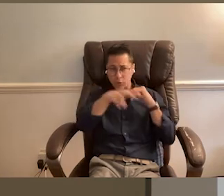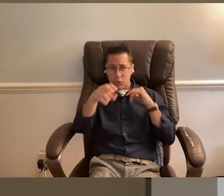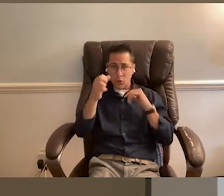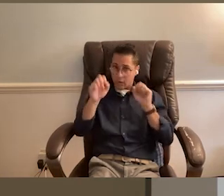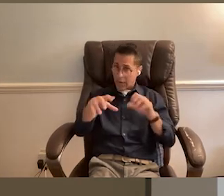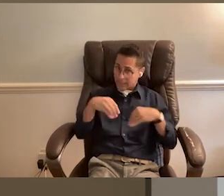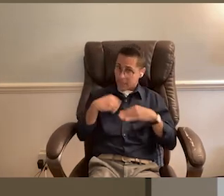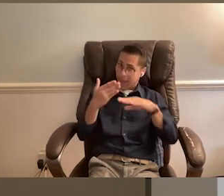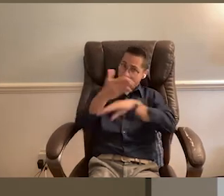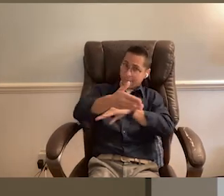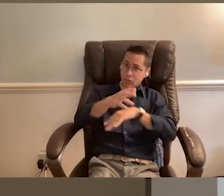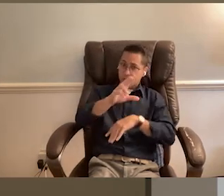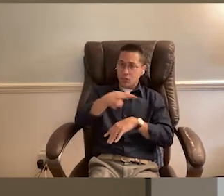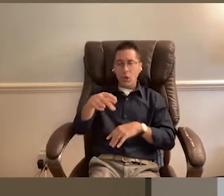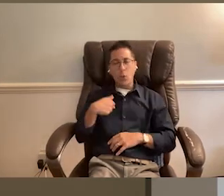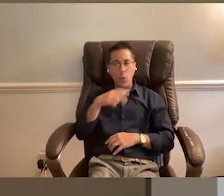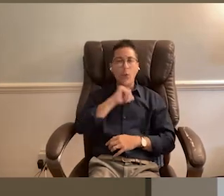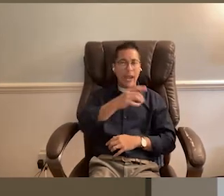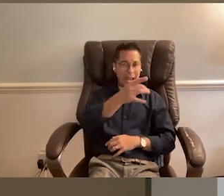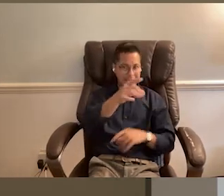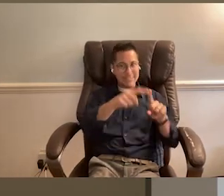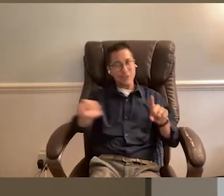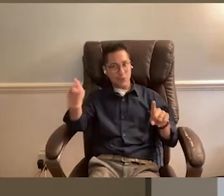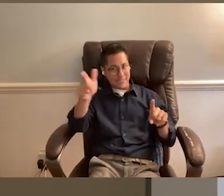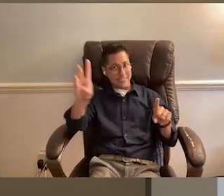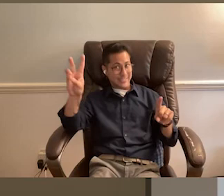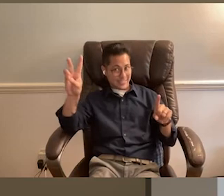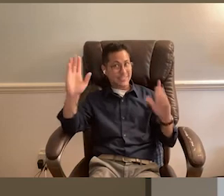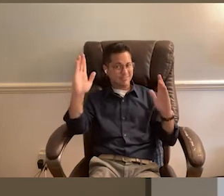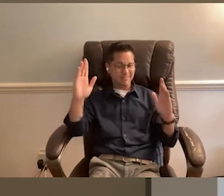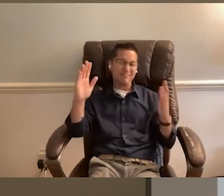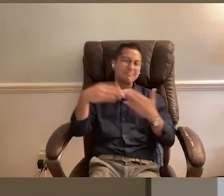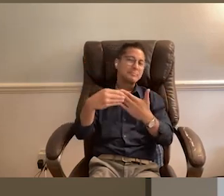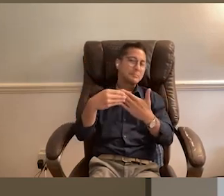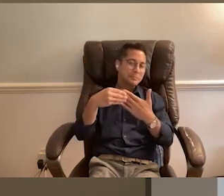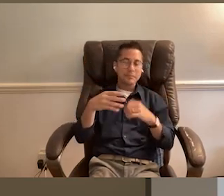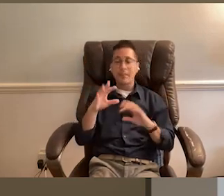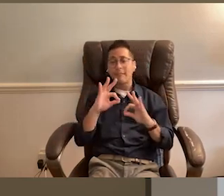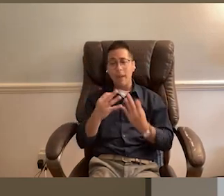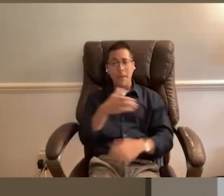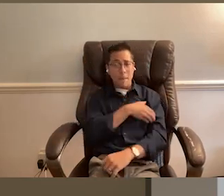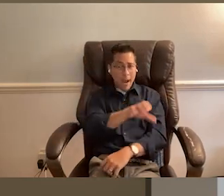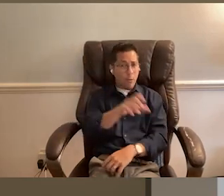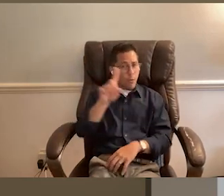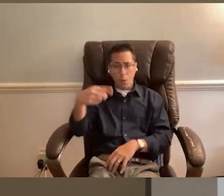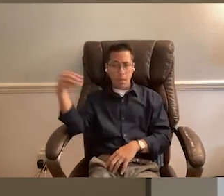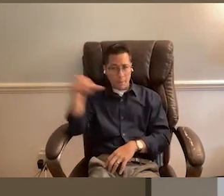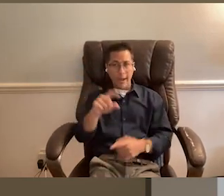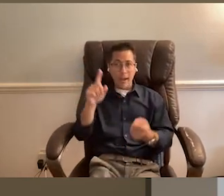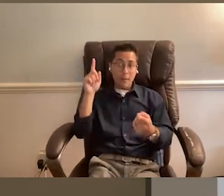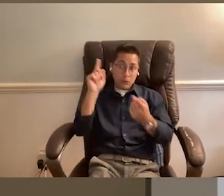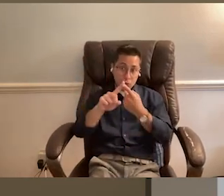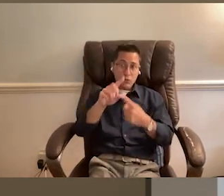a folder, my business card should be in there. So if you have more questions, or if you ever want to tour a campus, or come to one of our open houses, you're welcome